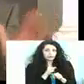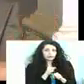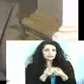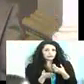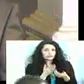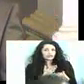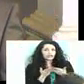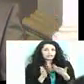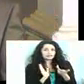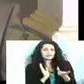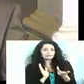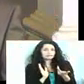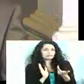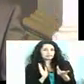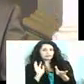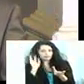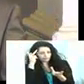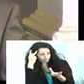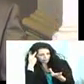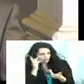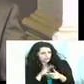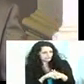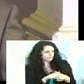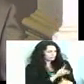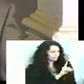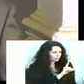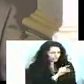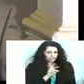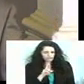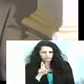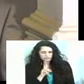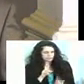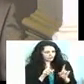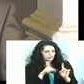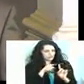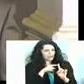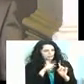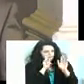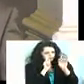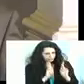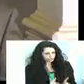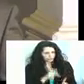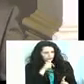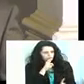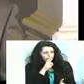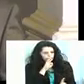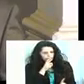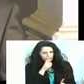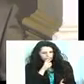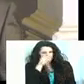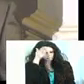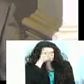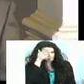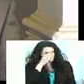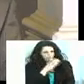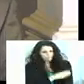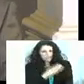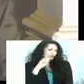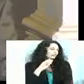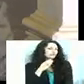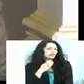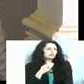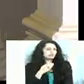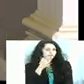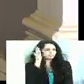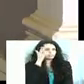politics, this is not about being a Democrat or Republican. This is about someone who spoke extremely powerfully. Let's give him a place